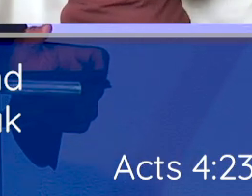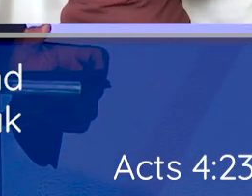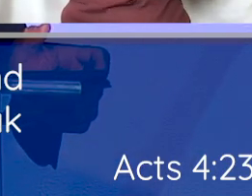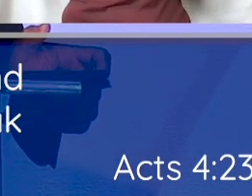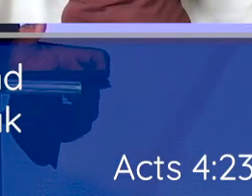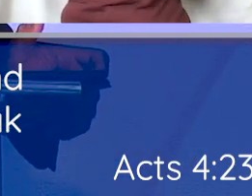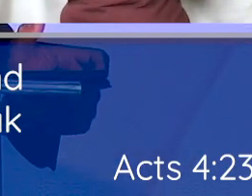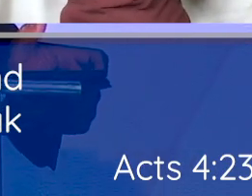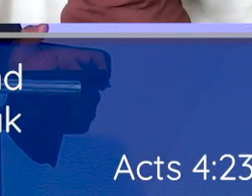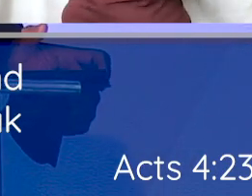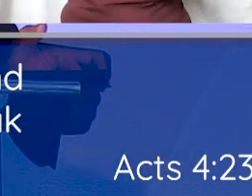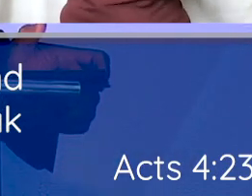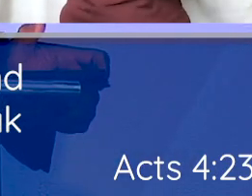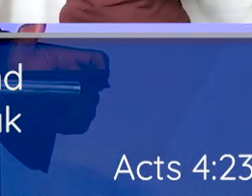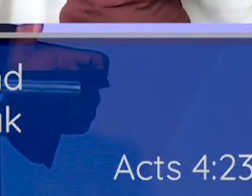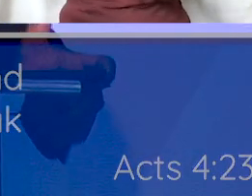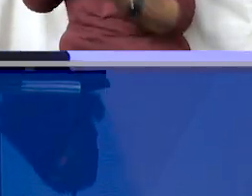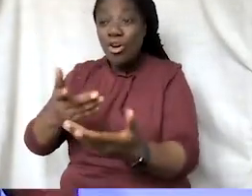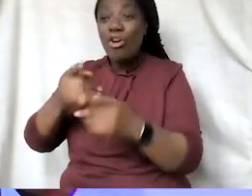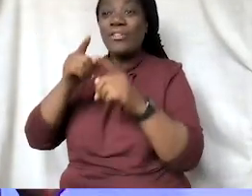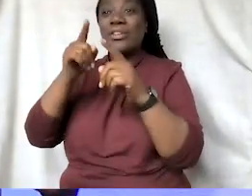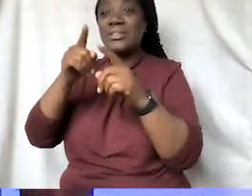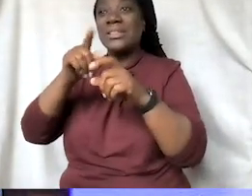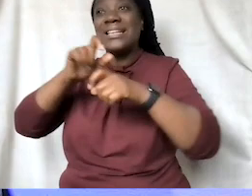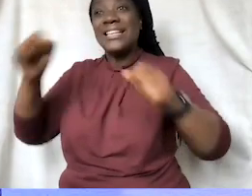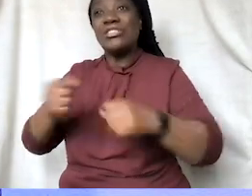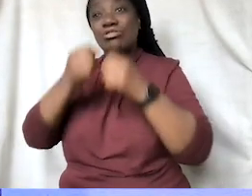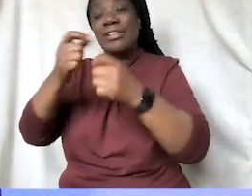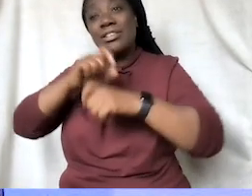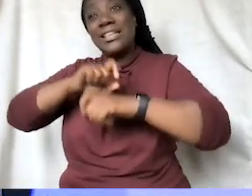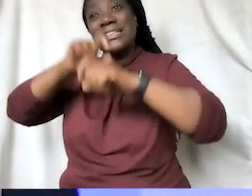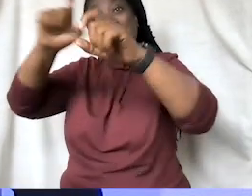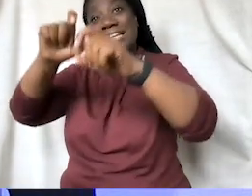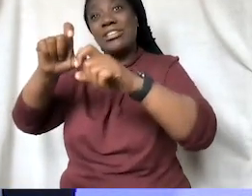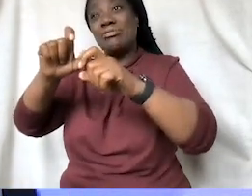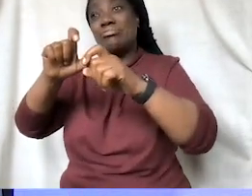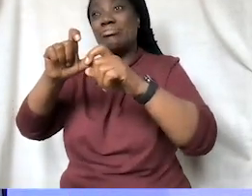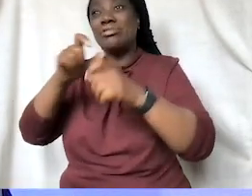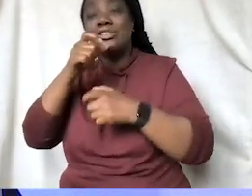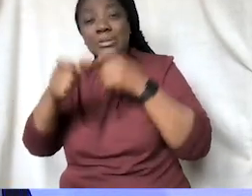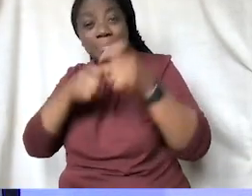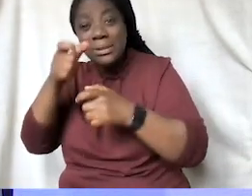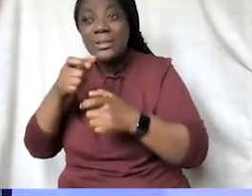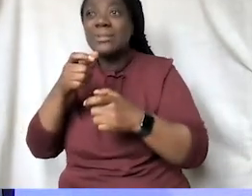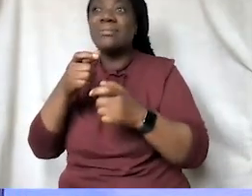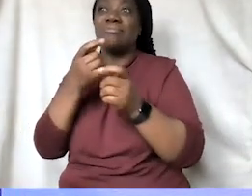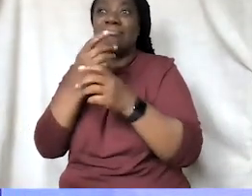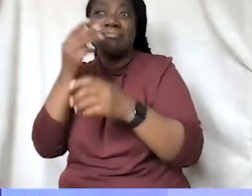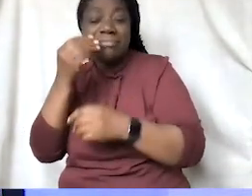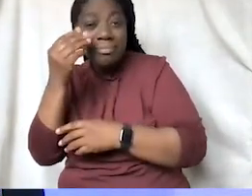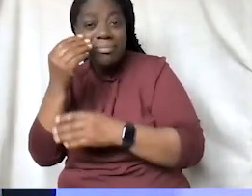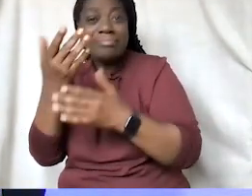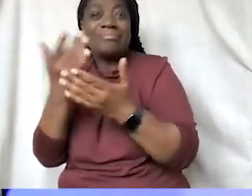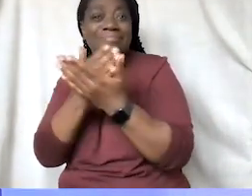to speak your word with boldness. That is the prayer. That is the prayer of the